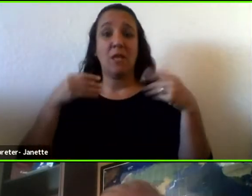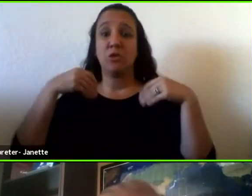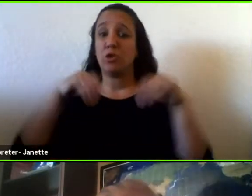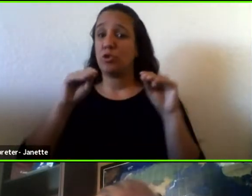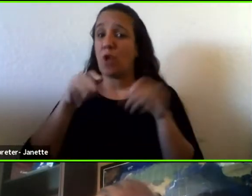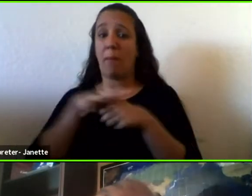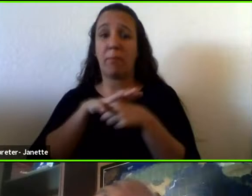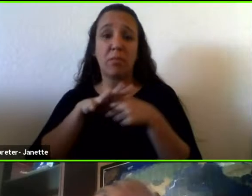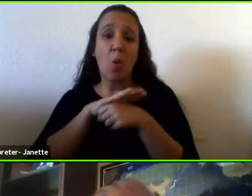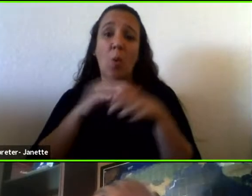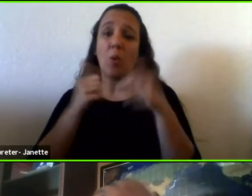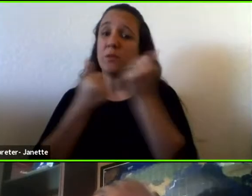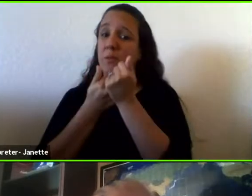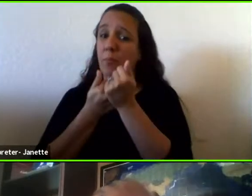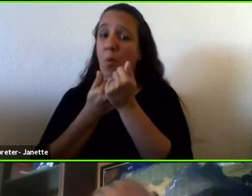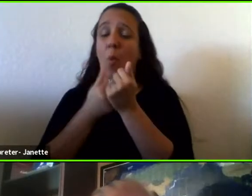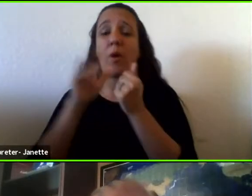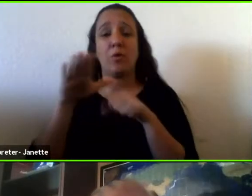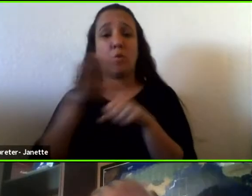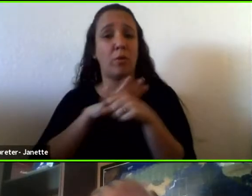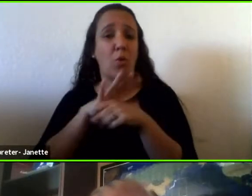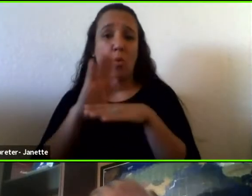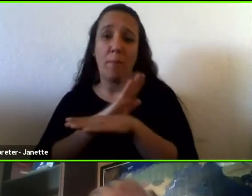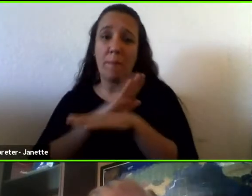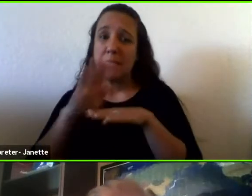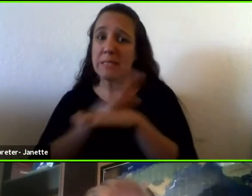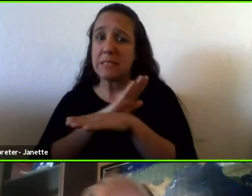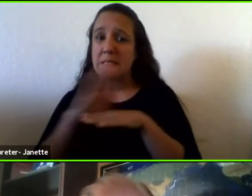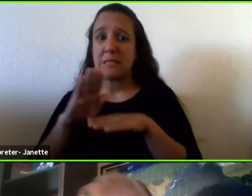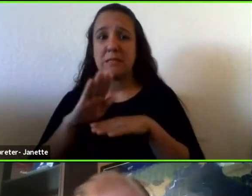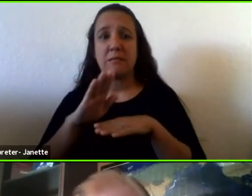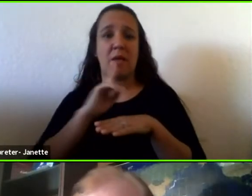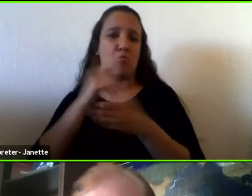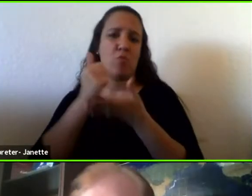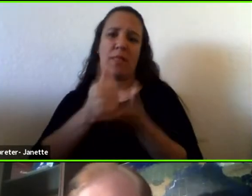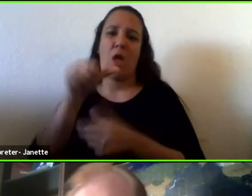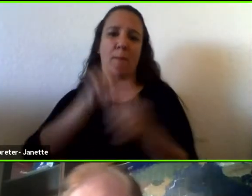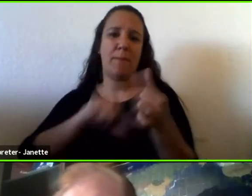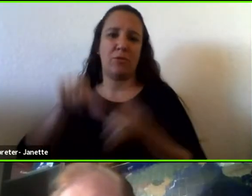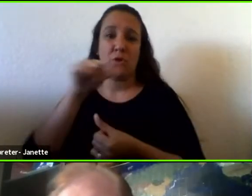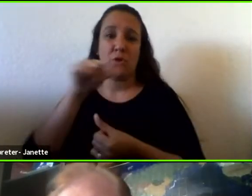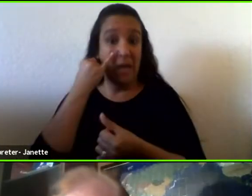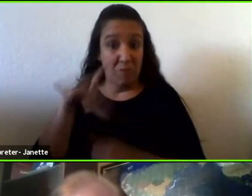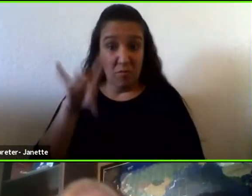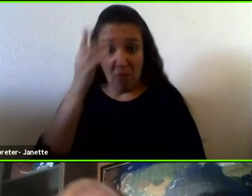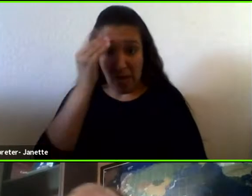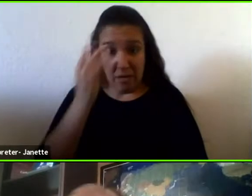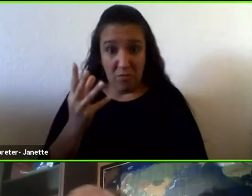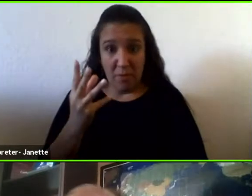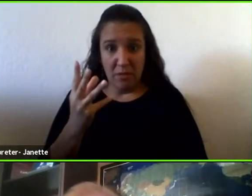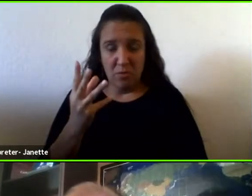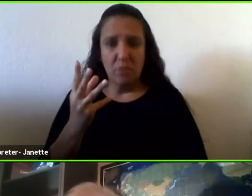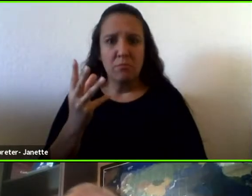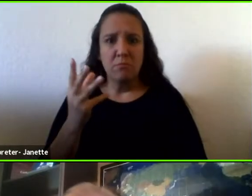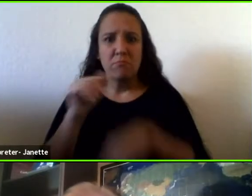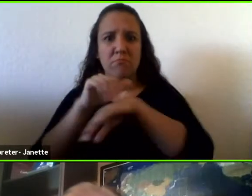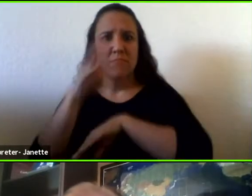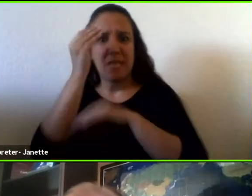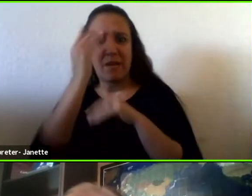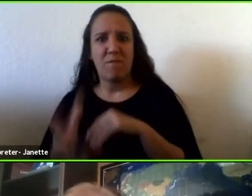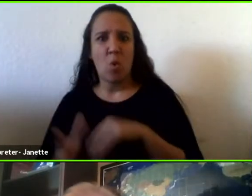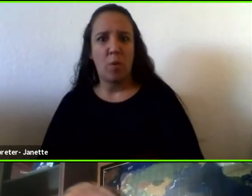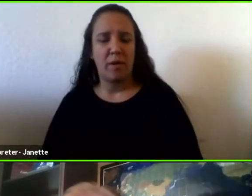local businesses, and let's support one another with the resources that are out there. And if you find information, don't hoard it. Pay it